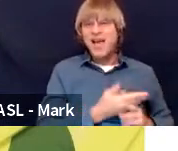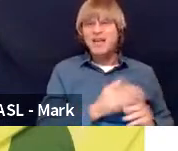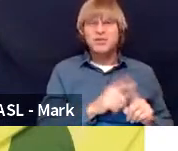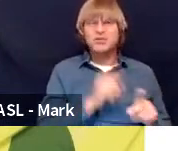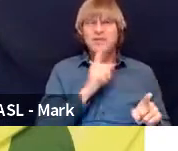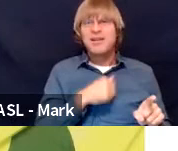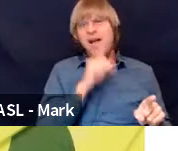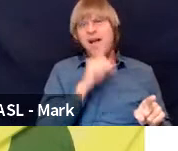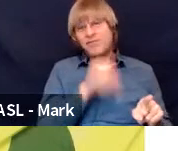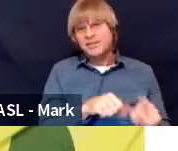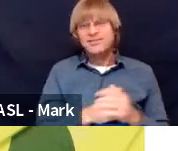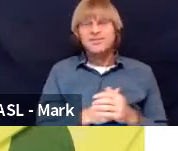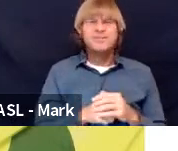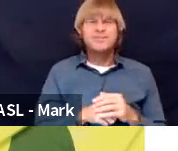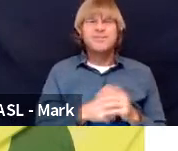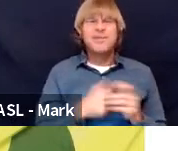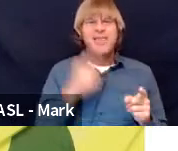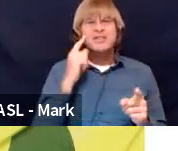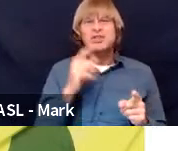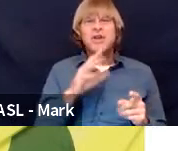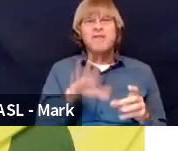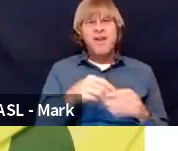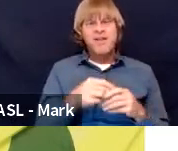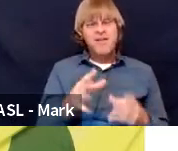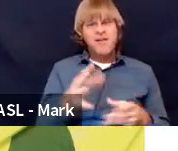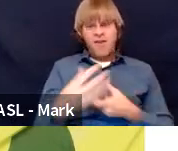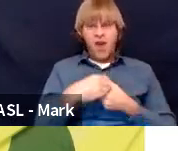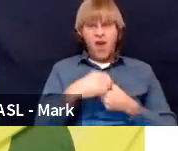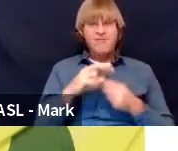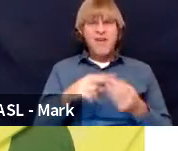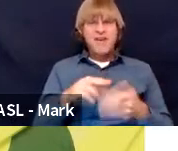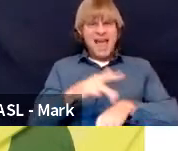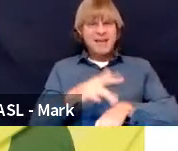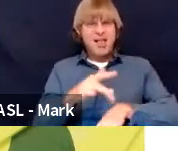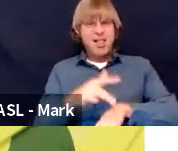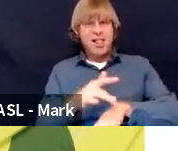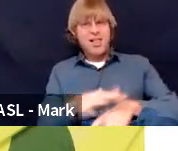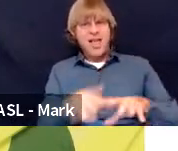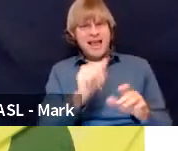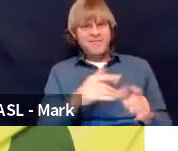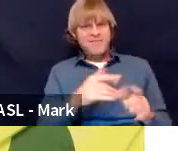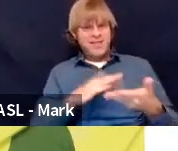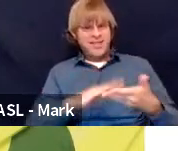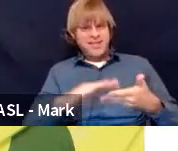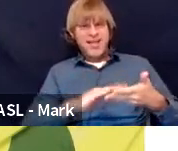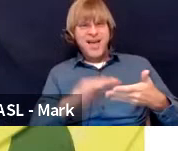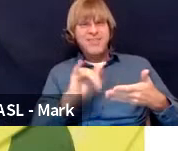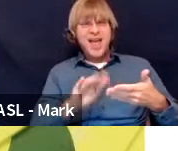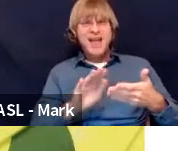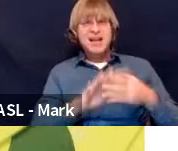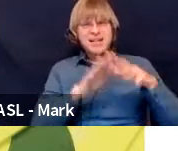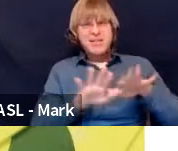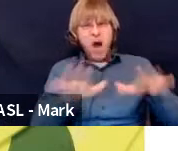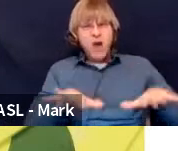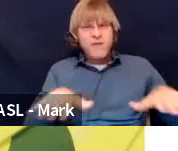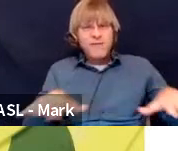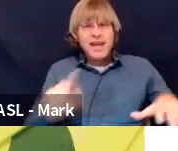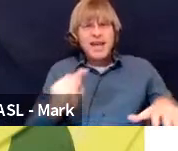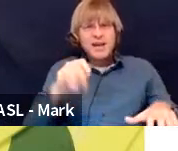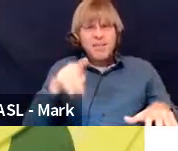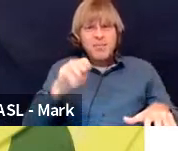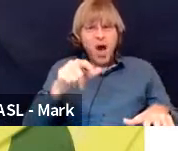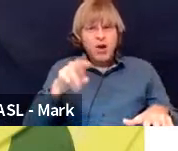just adore it. I think it's super engaging, very tactile. You get the feel of the topography, which